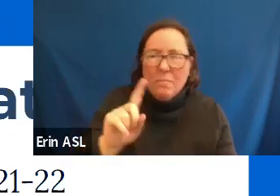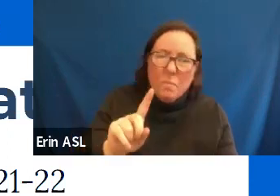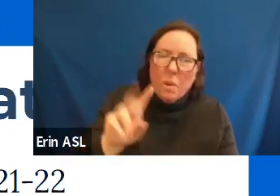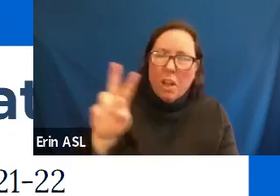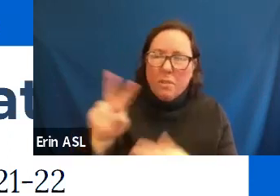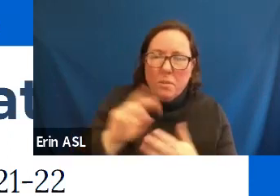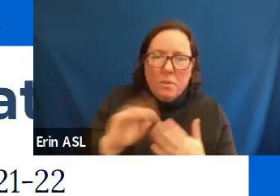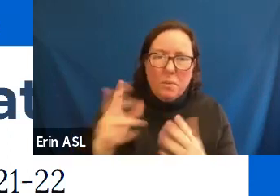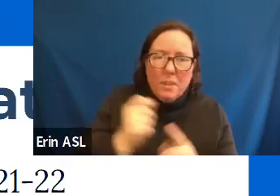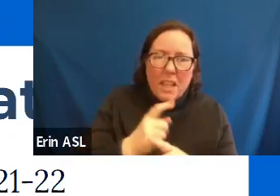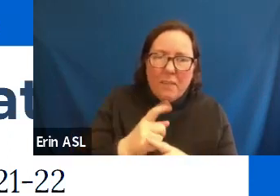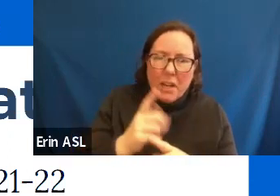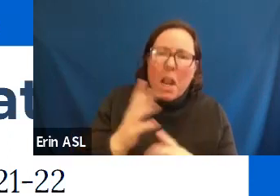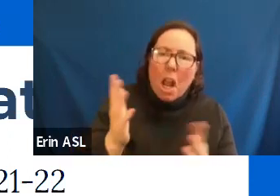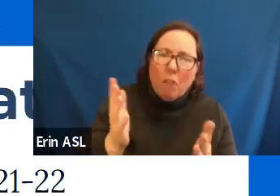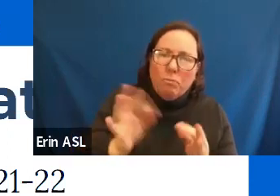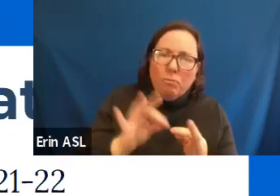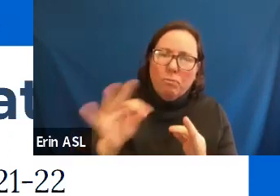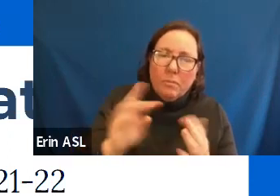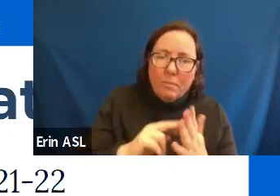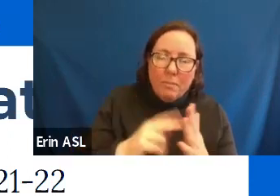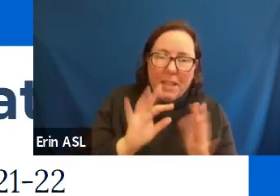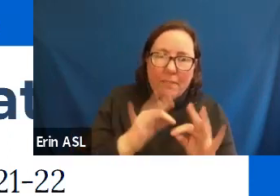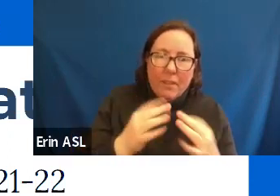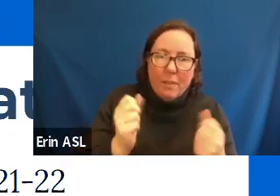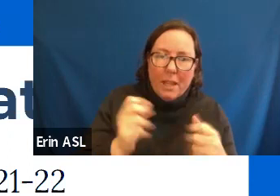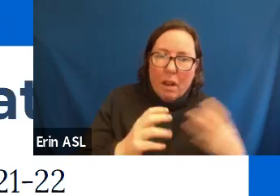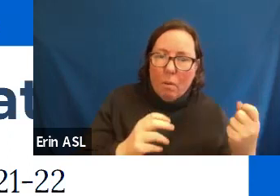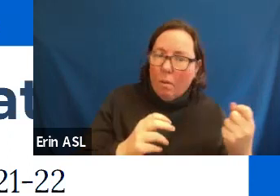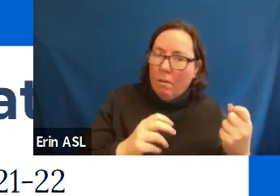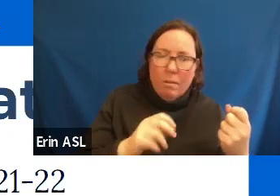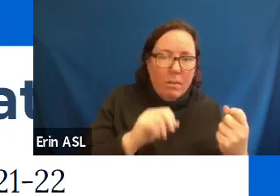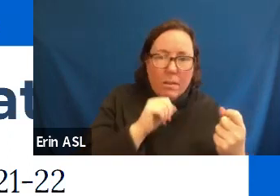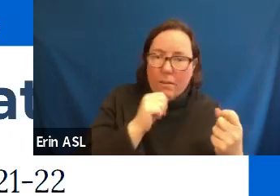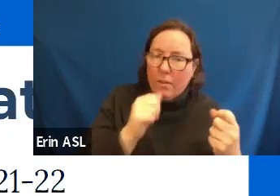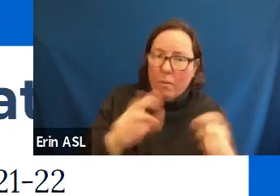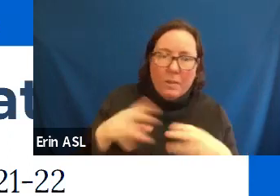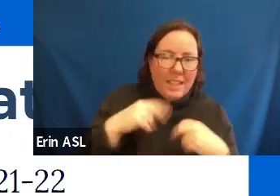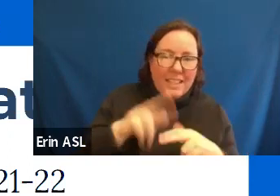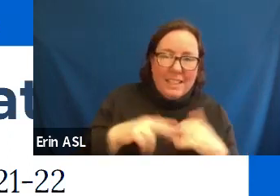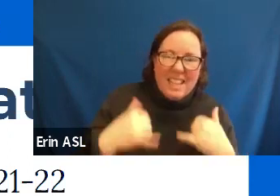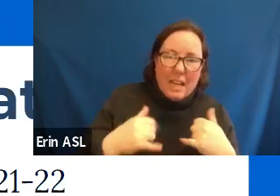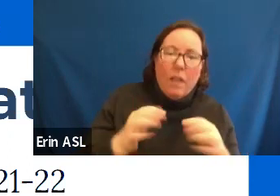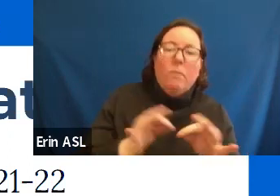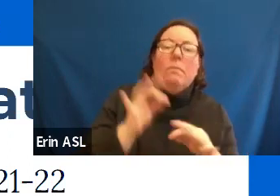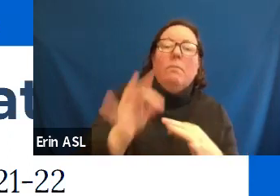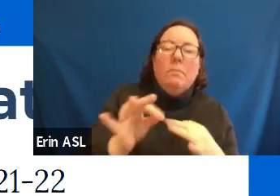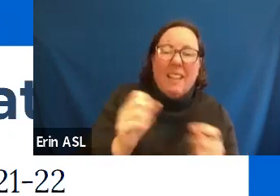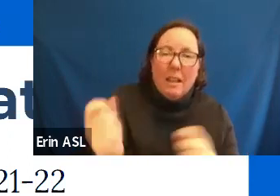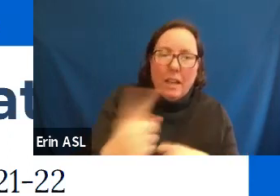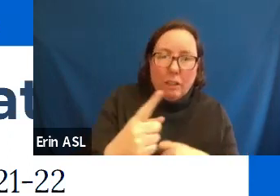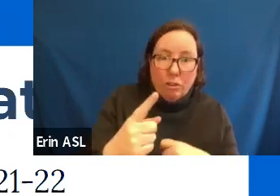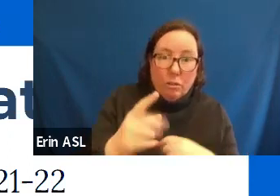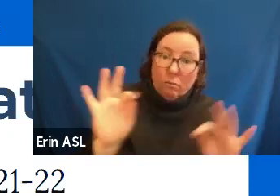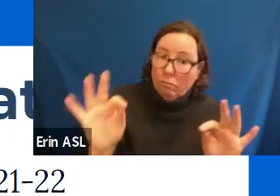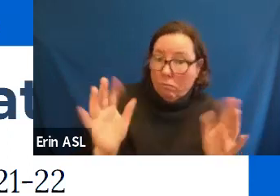year, but it's essentially allowing a family to defer taking their exam school seat until the next school year. So that